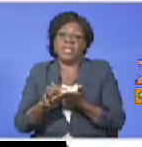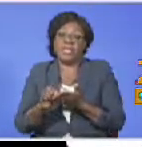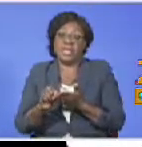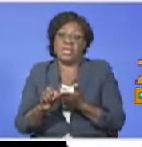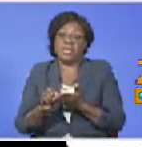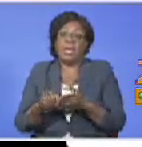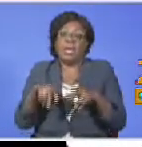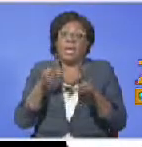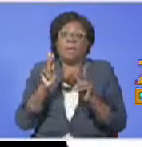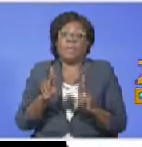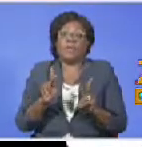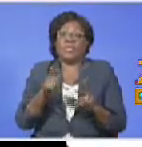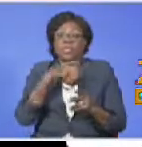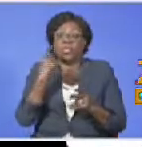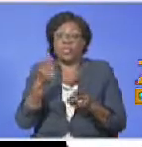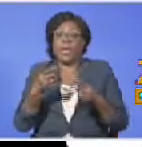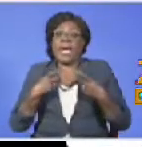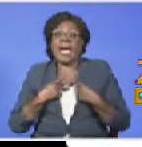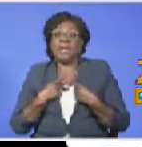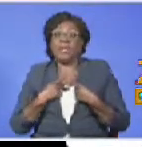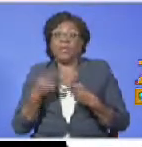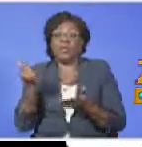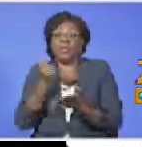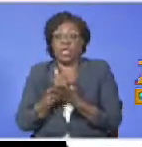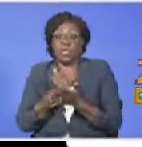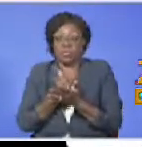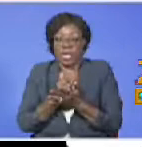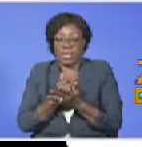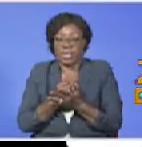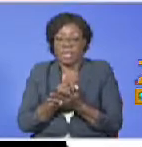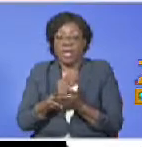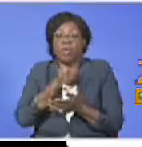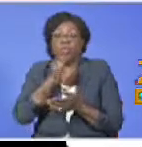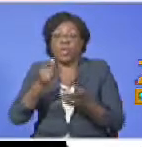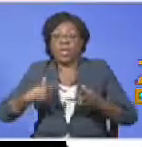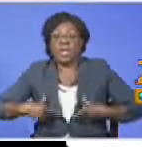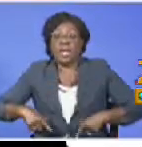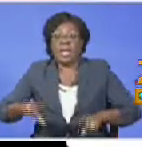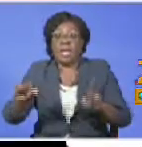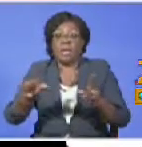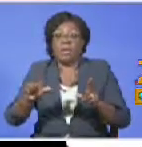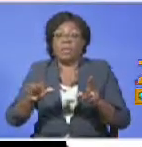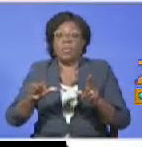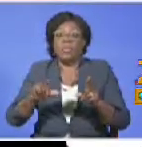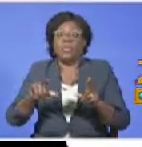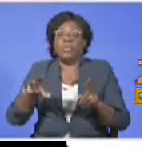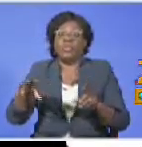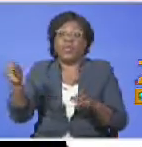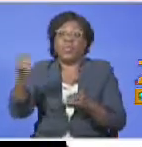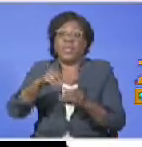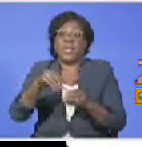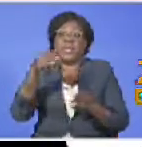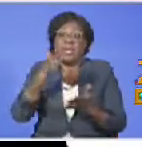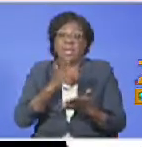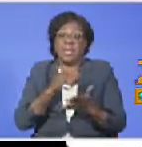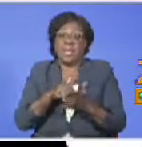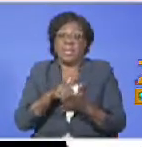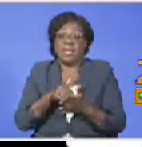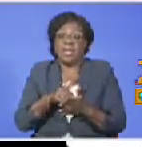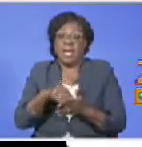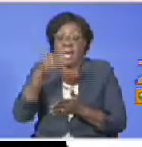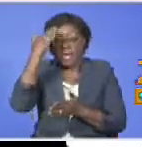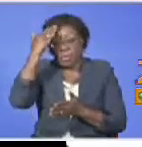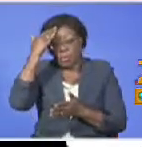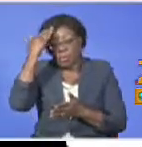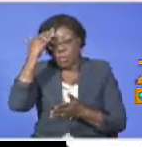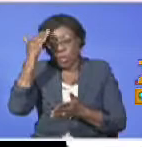and persons who held those contracts were not allowed to participate in the bidding process. I don't know whether